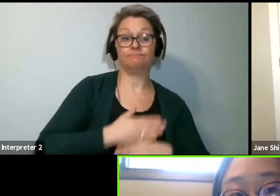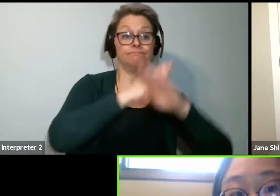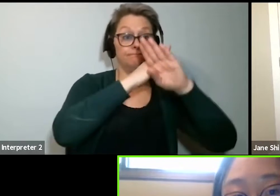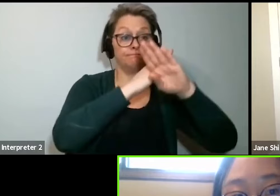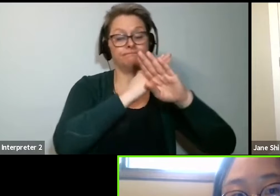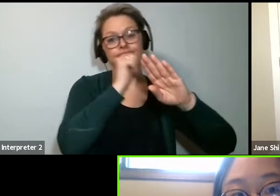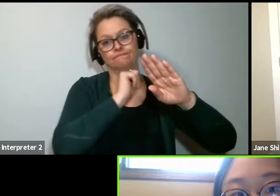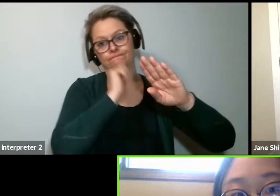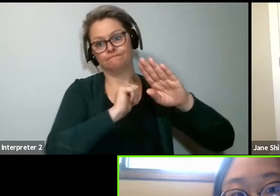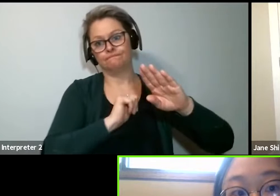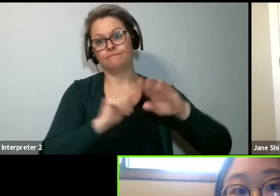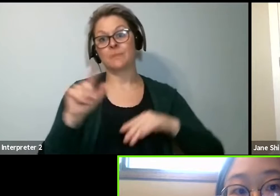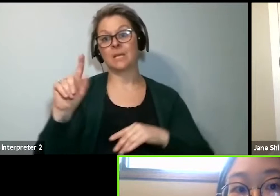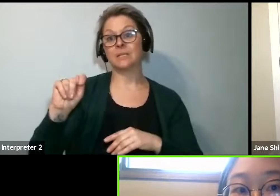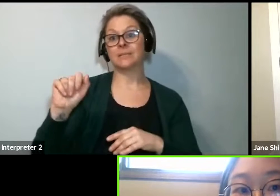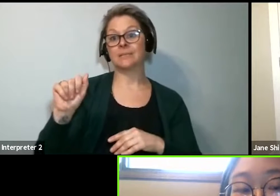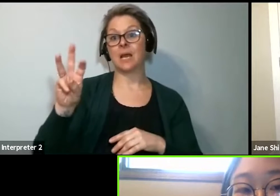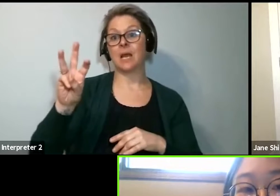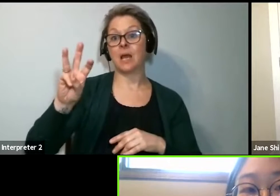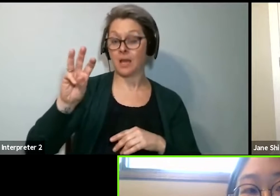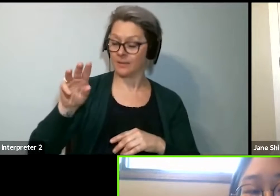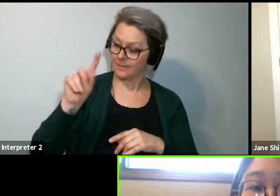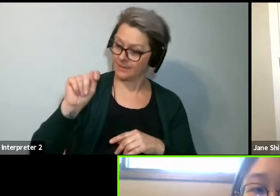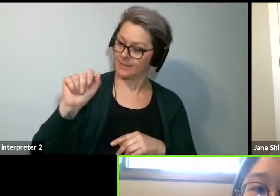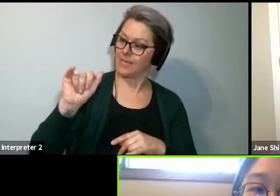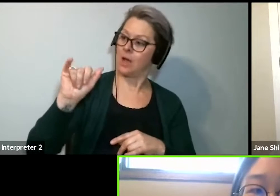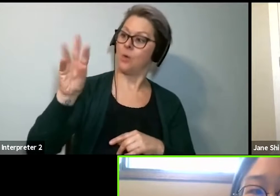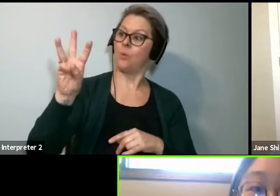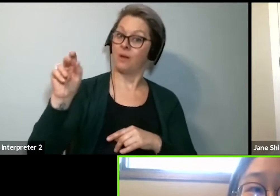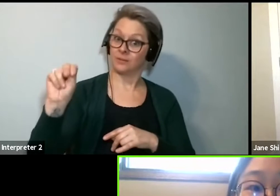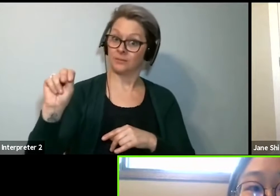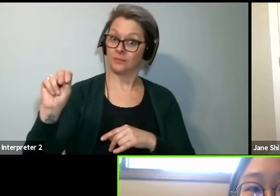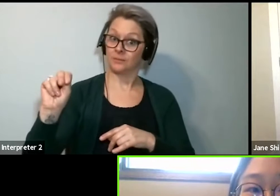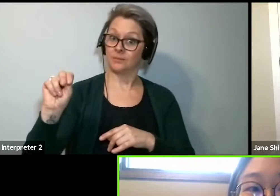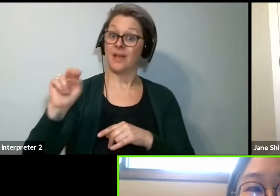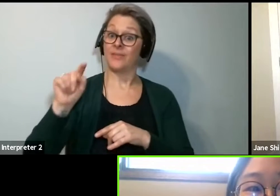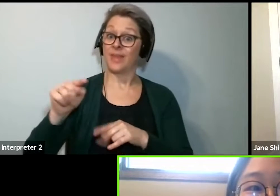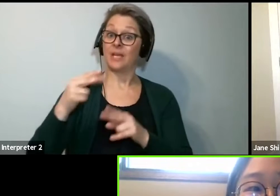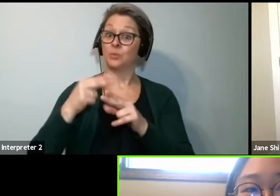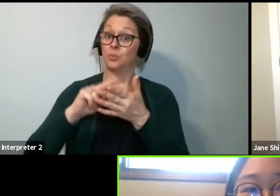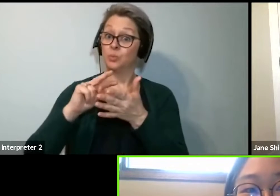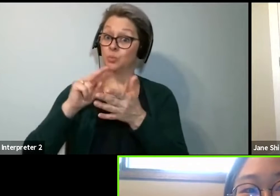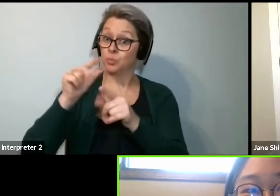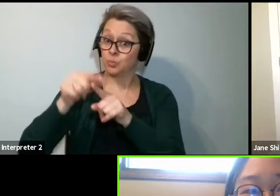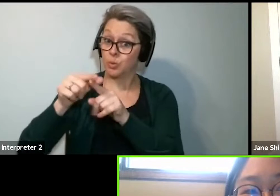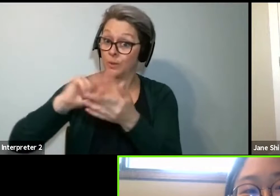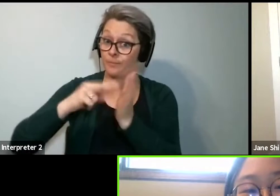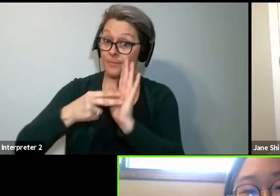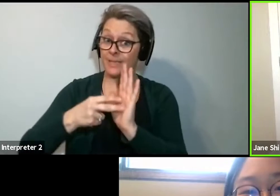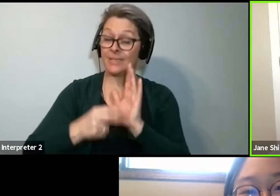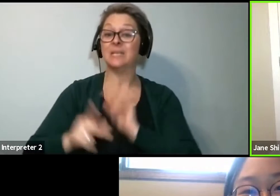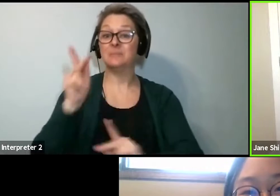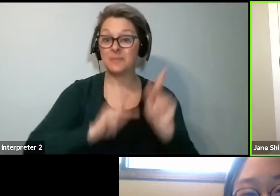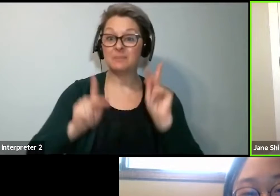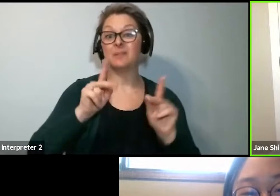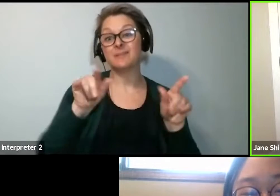And in Taiwan, that is the umbrella term for, people like us who are angry at C7.